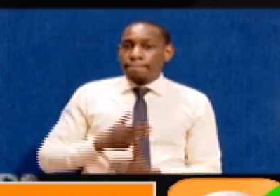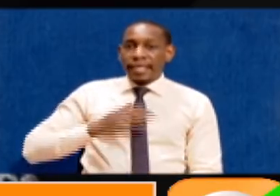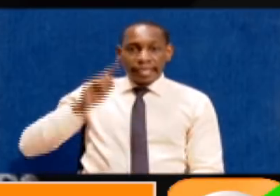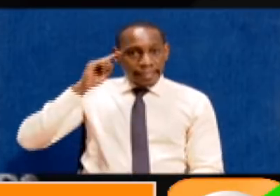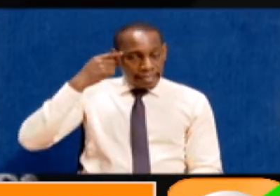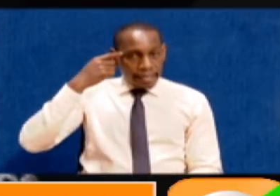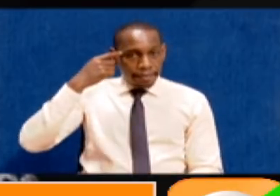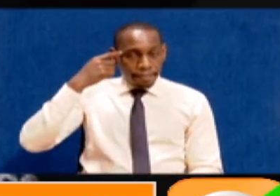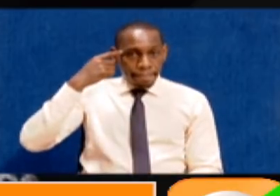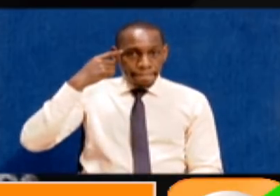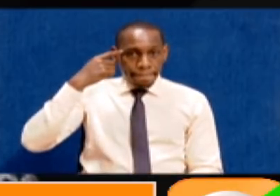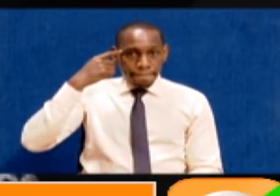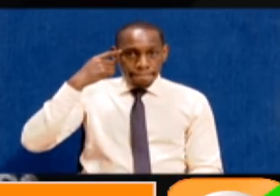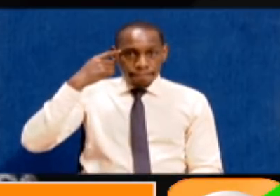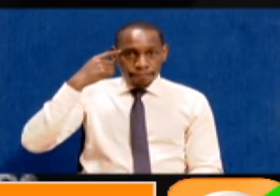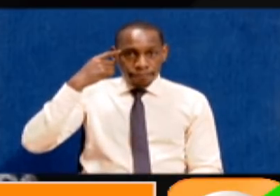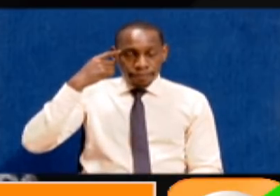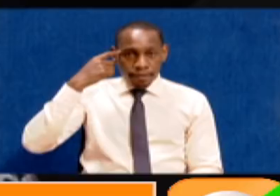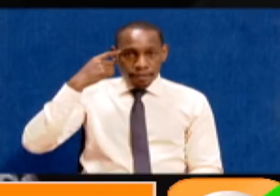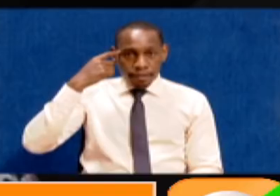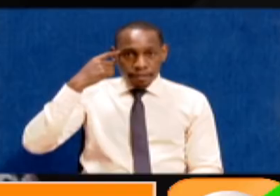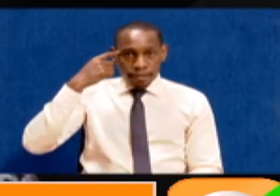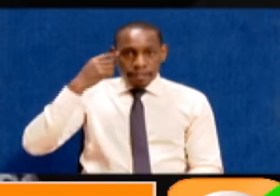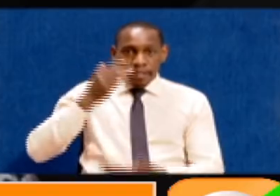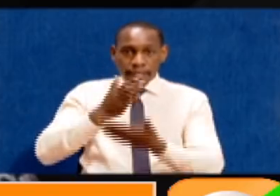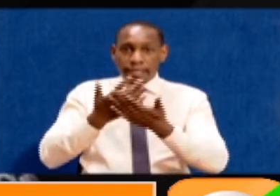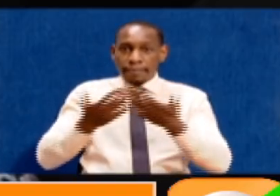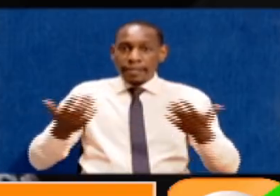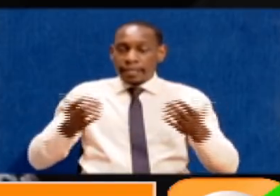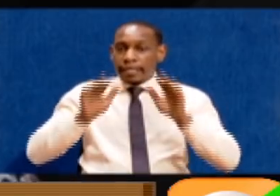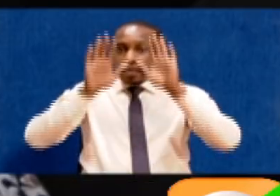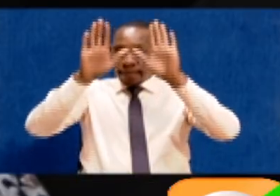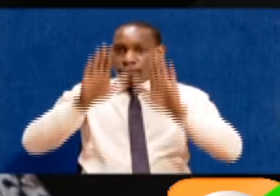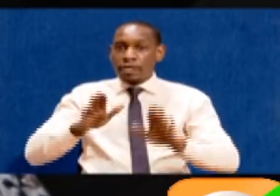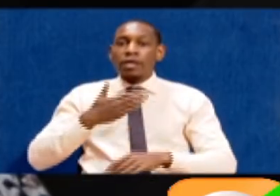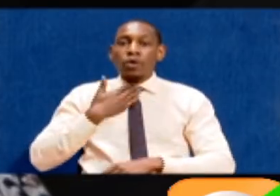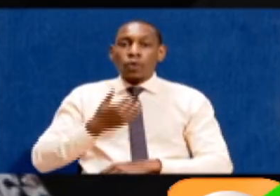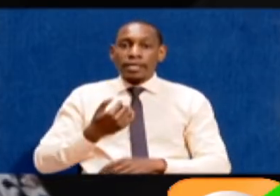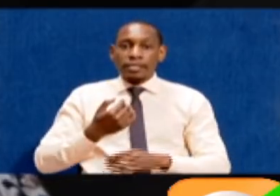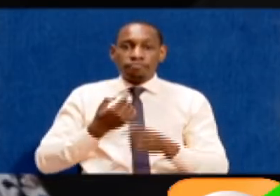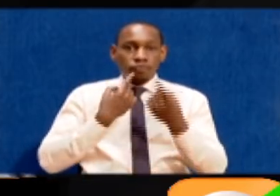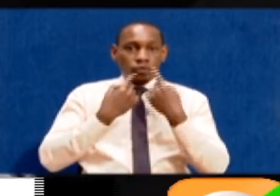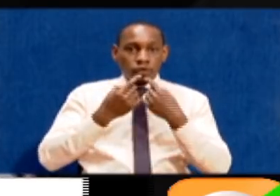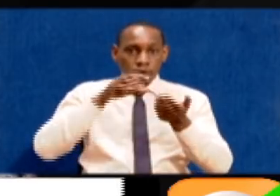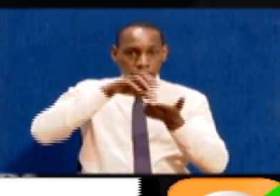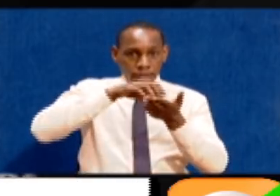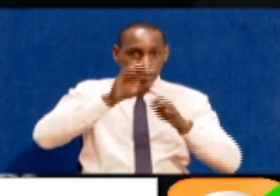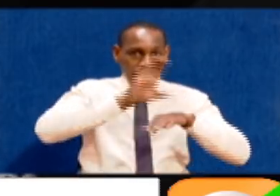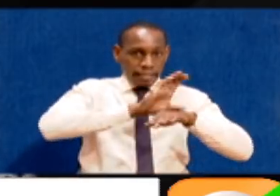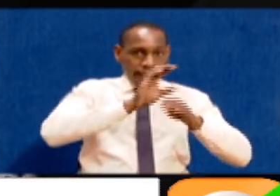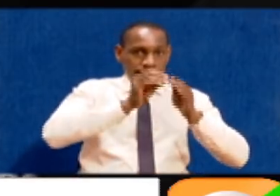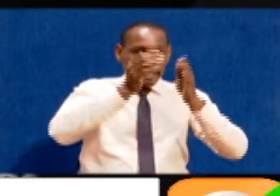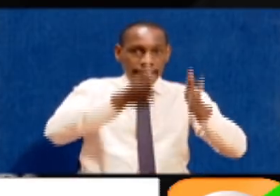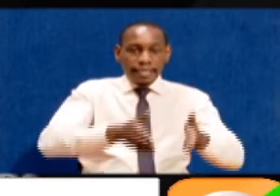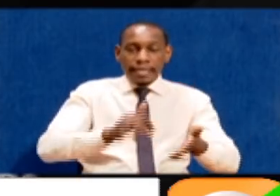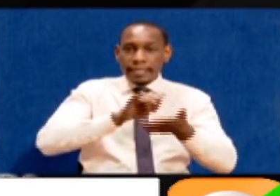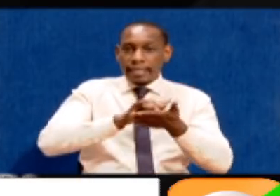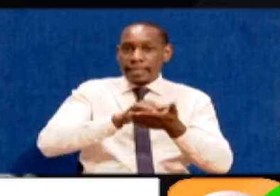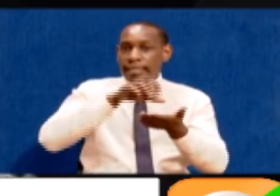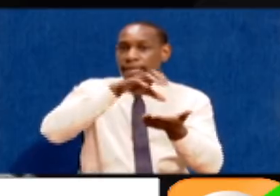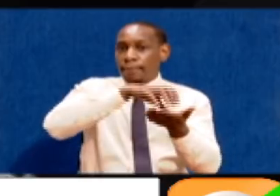one of the things that is very important, and I want to speak to us as church leaders, that